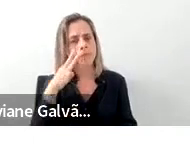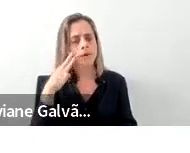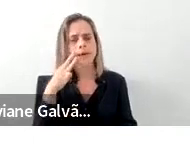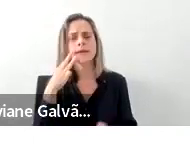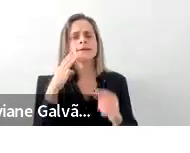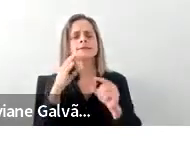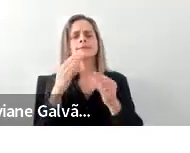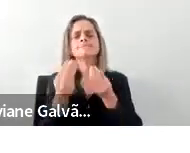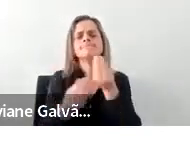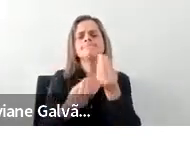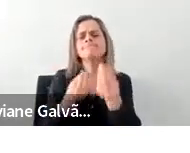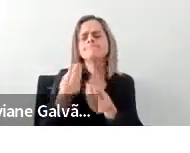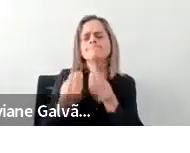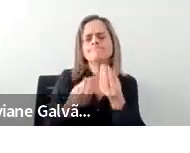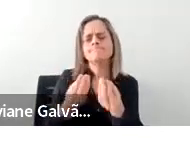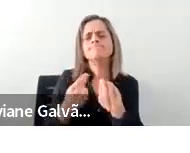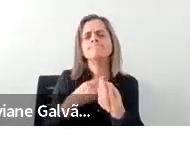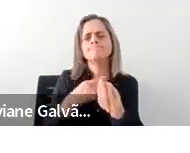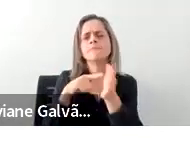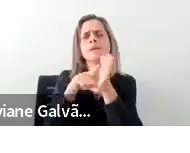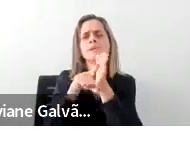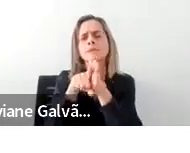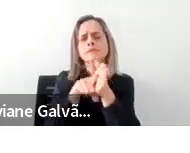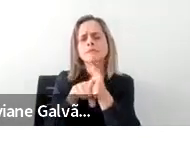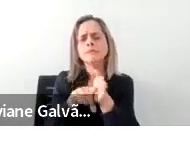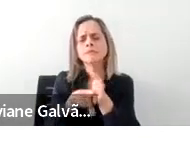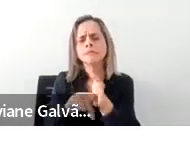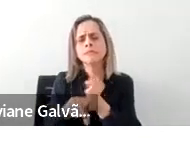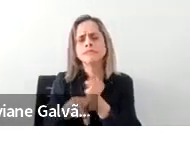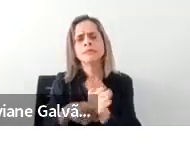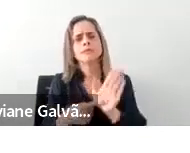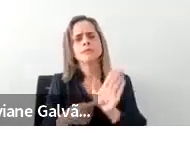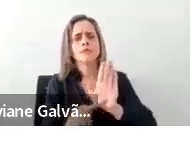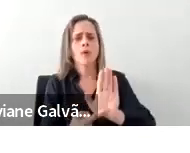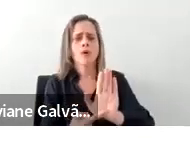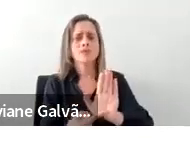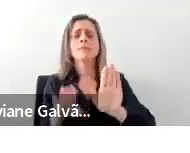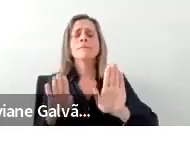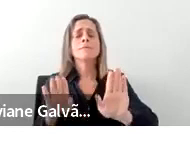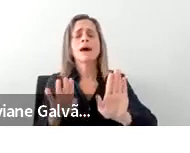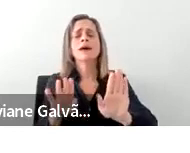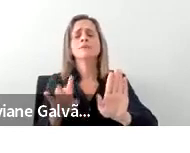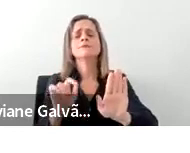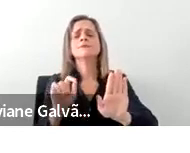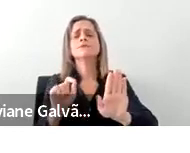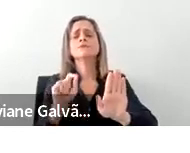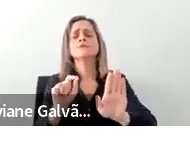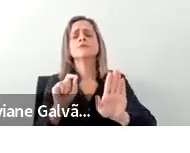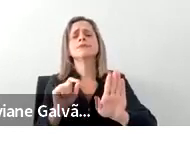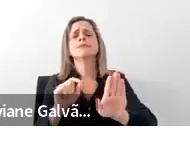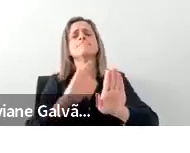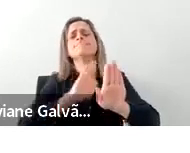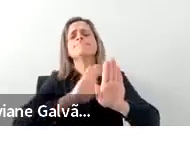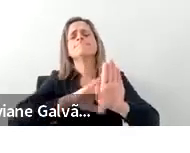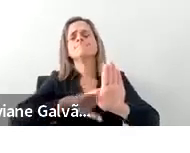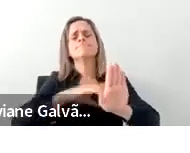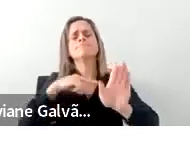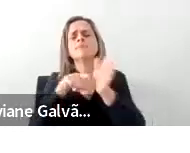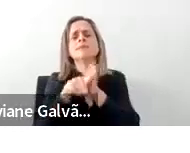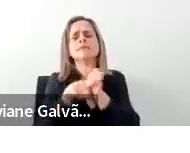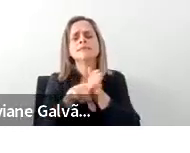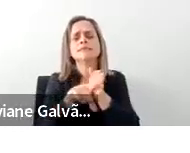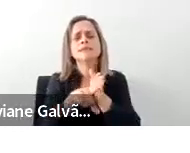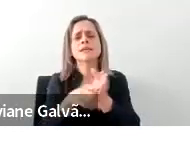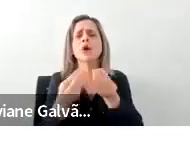it, notions like capital, proletariat, surplus have no meaning. His standpoint, that of human society or socialized